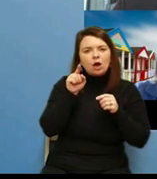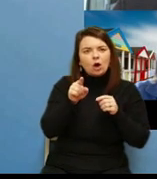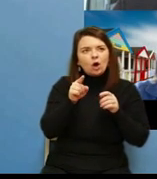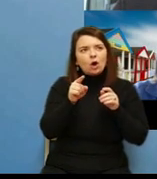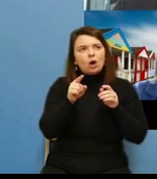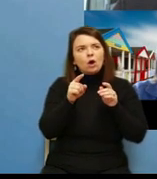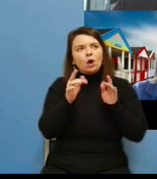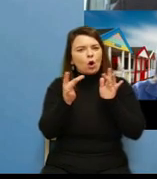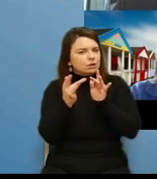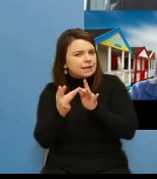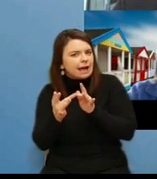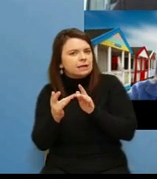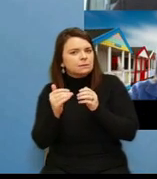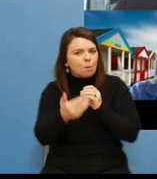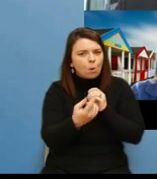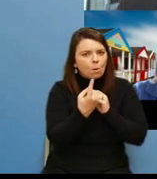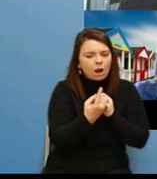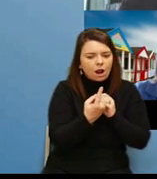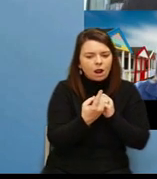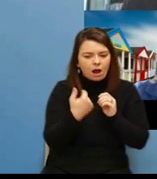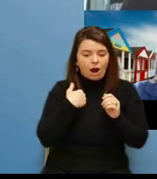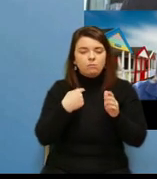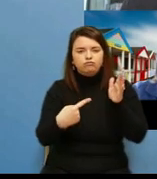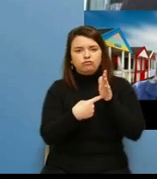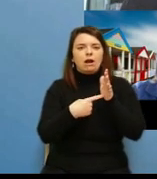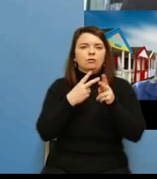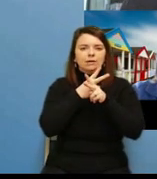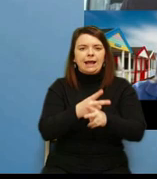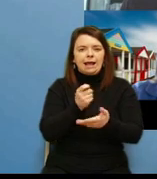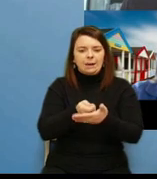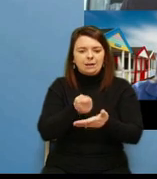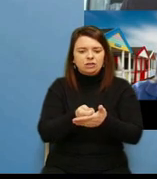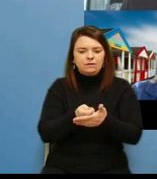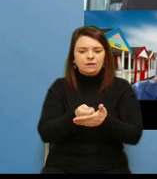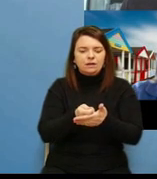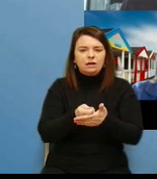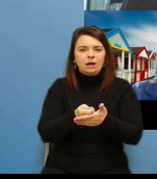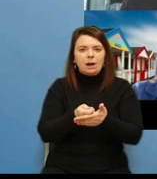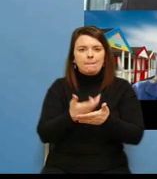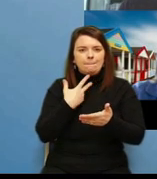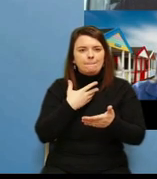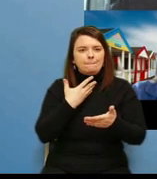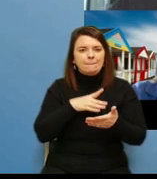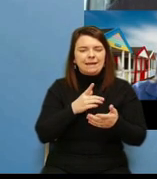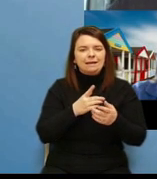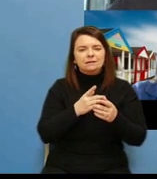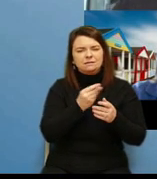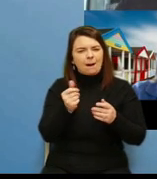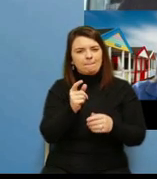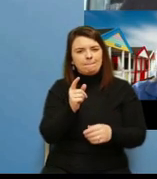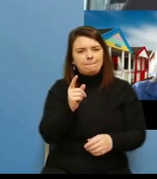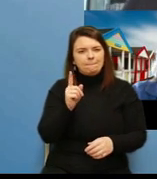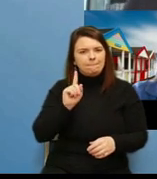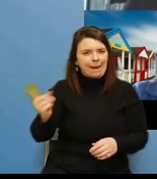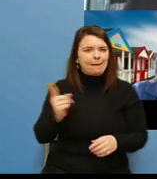context, if they're actual contacts, are we counting particular contacts more than once? Because, you know, certainly I'm a primary care clinician. I know that I have, if you